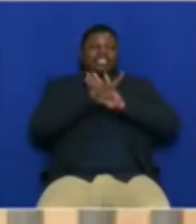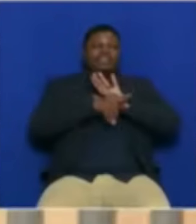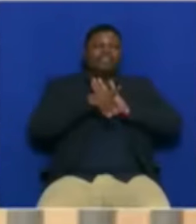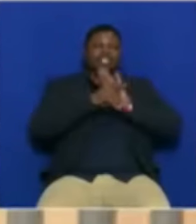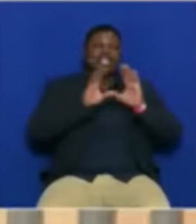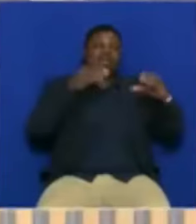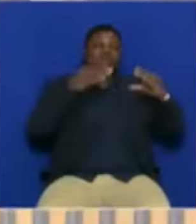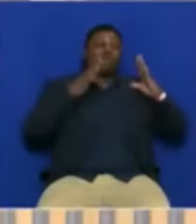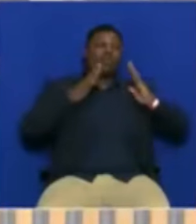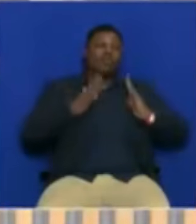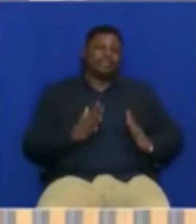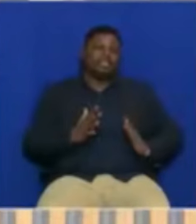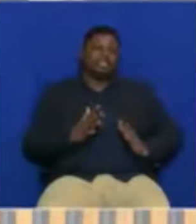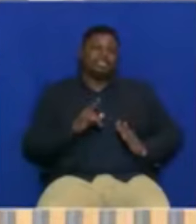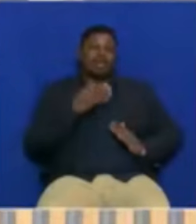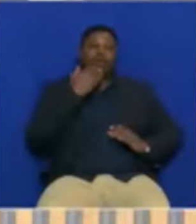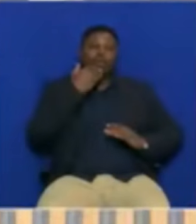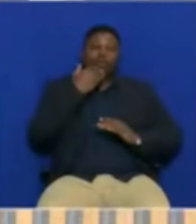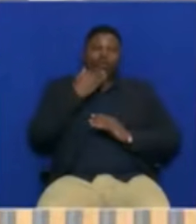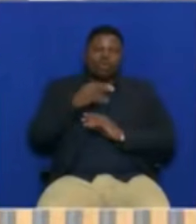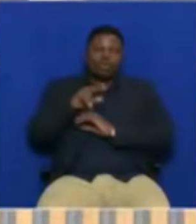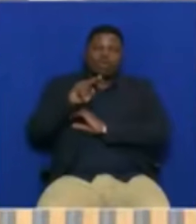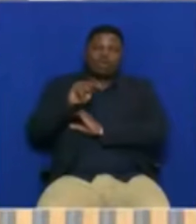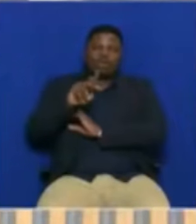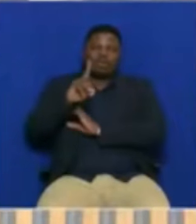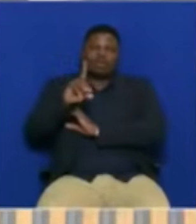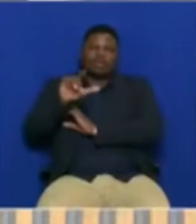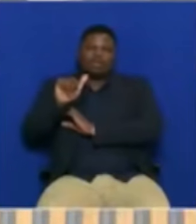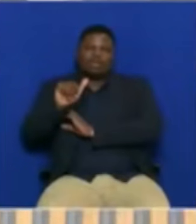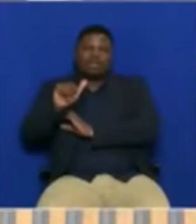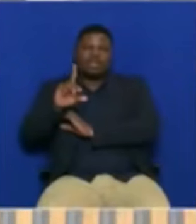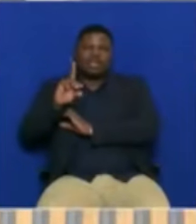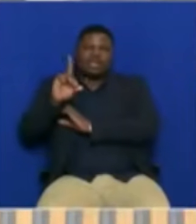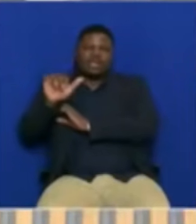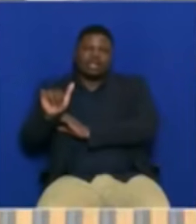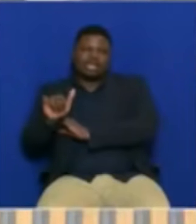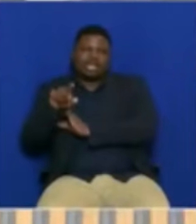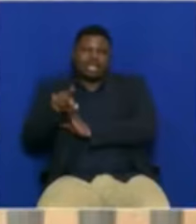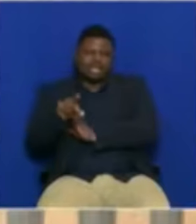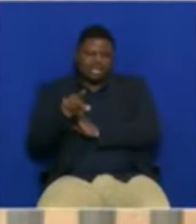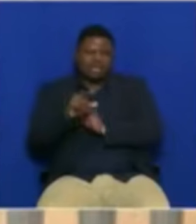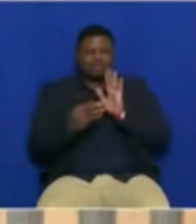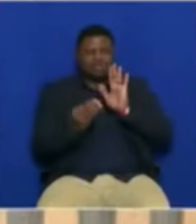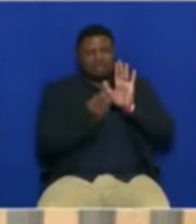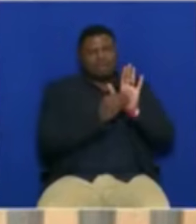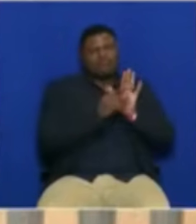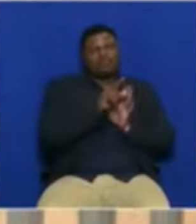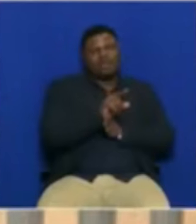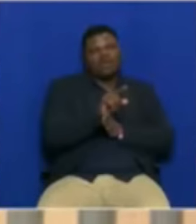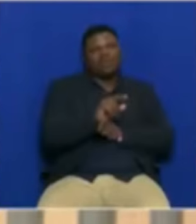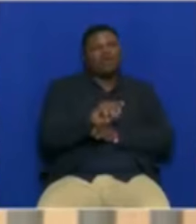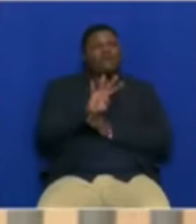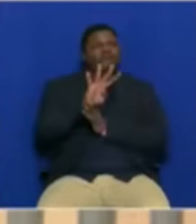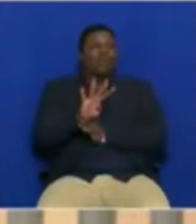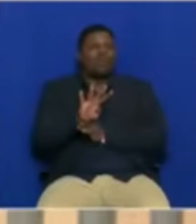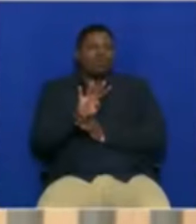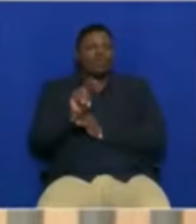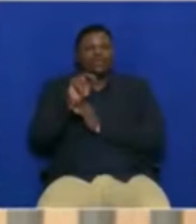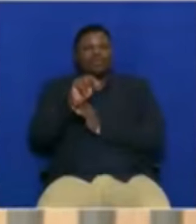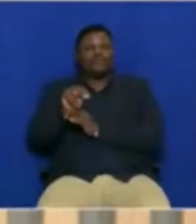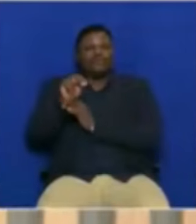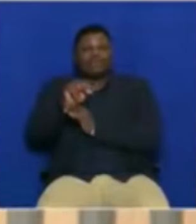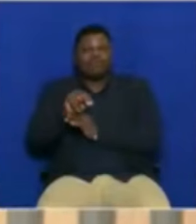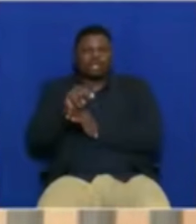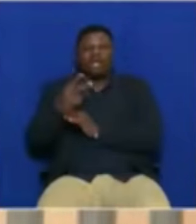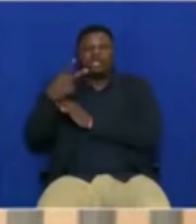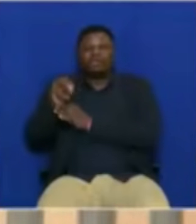Dada, dated 4th of November 2024. It's a 3-page